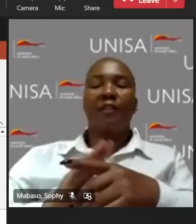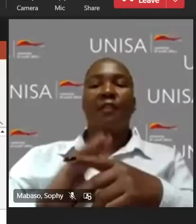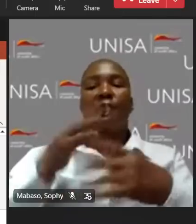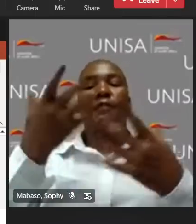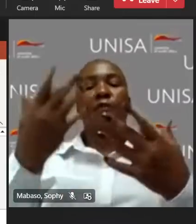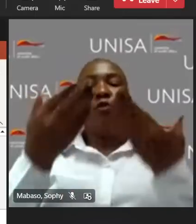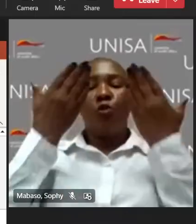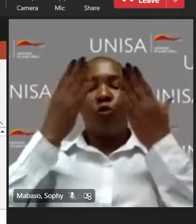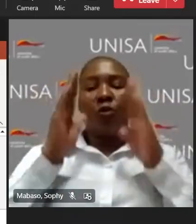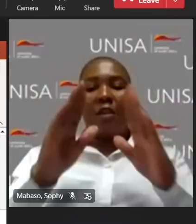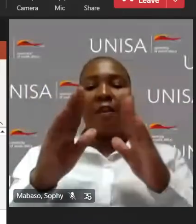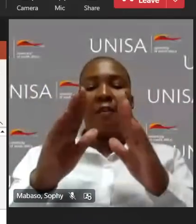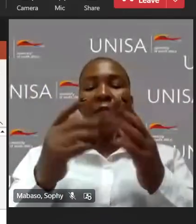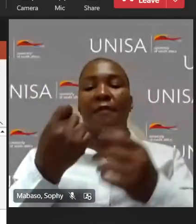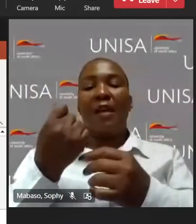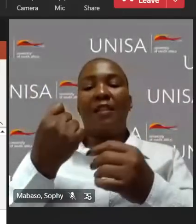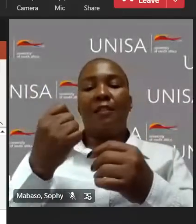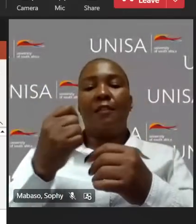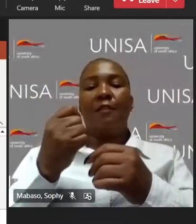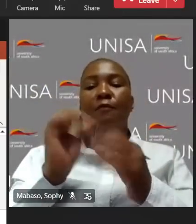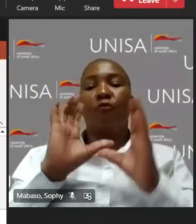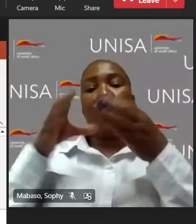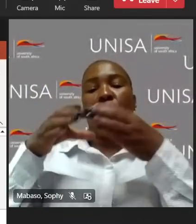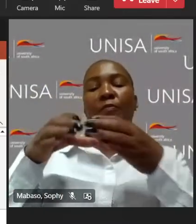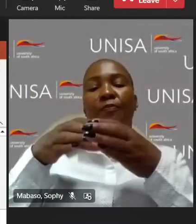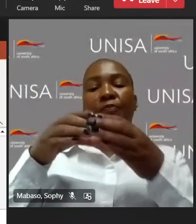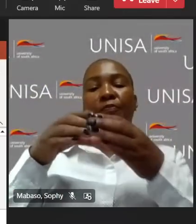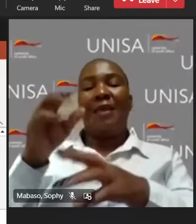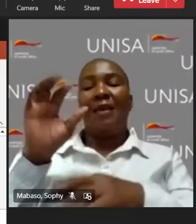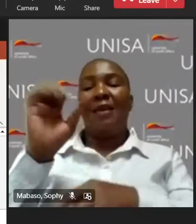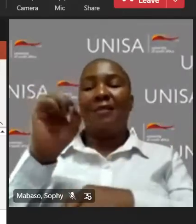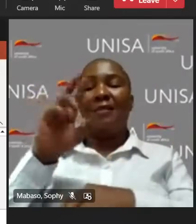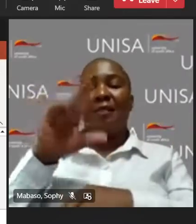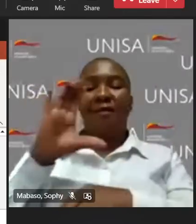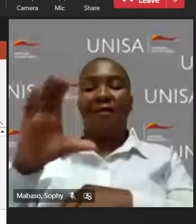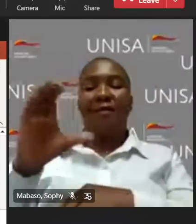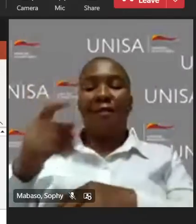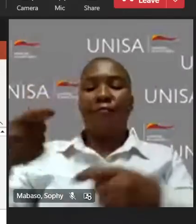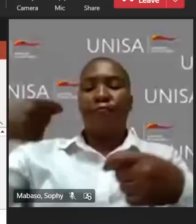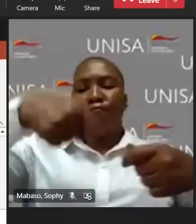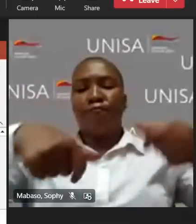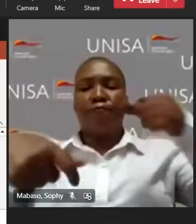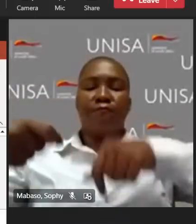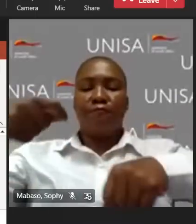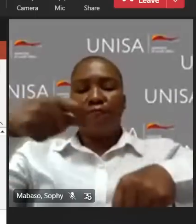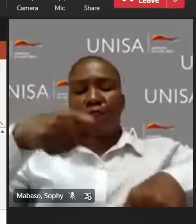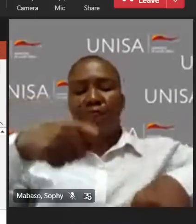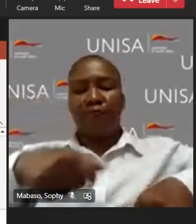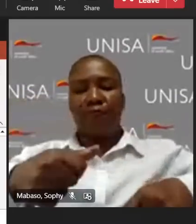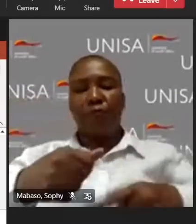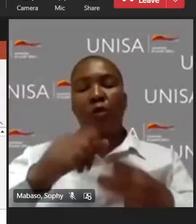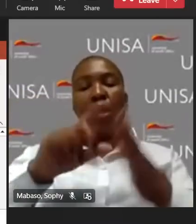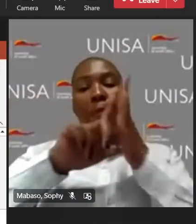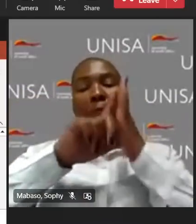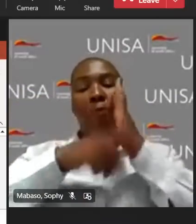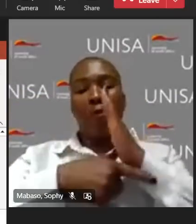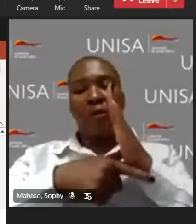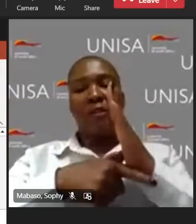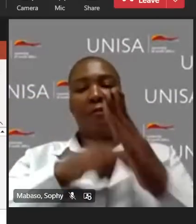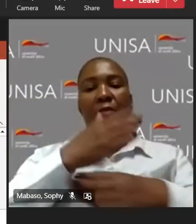committee, amongst others. The SRC is also responsible for contributing effectively to the policy-making